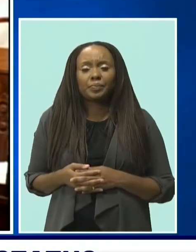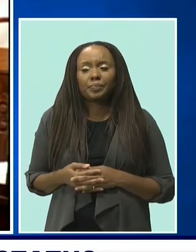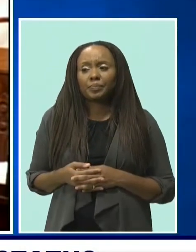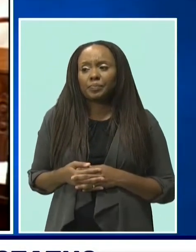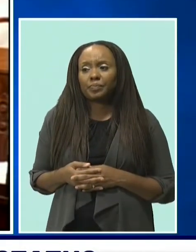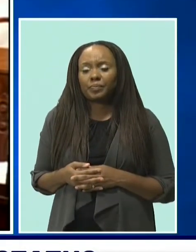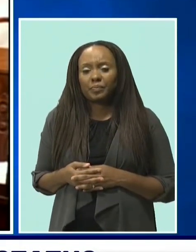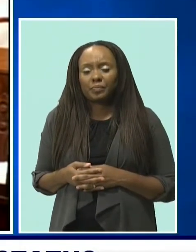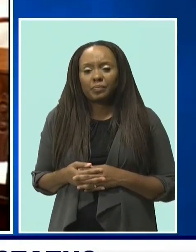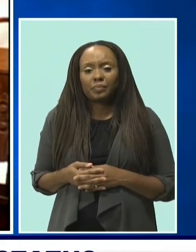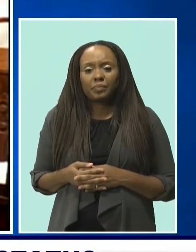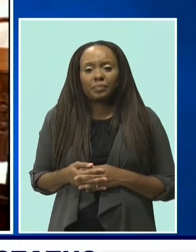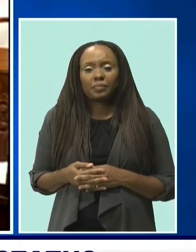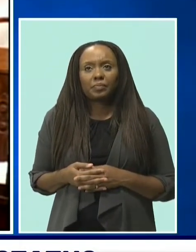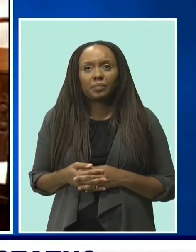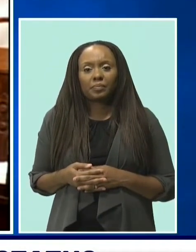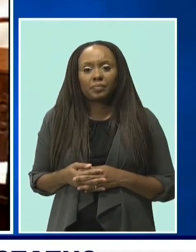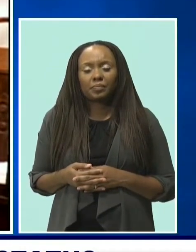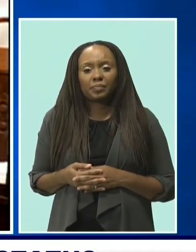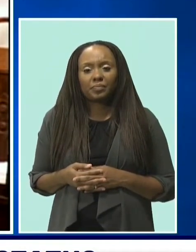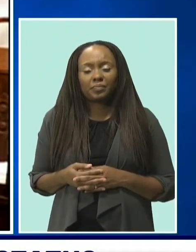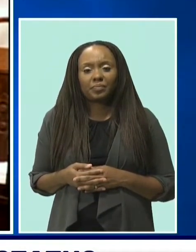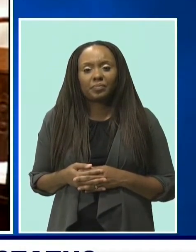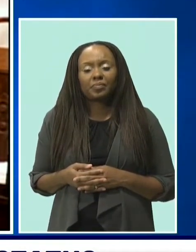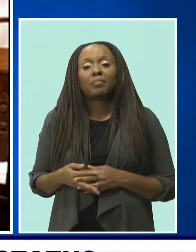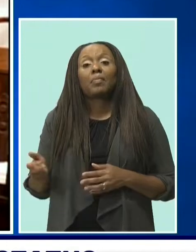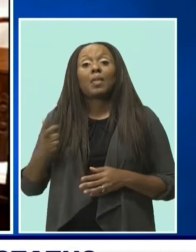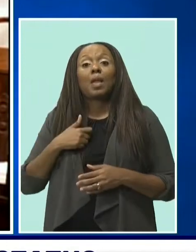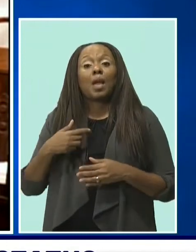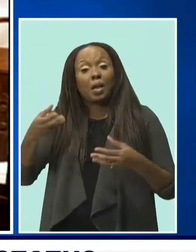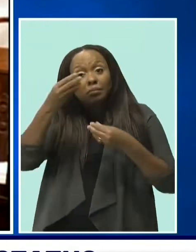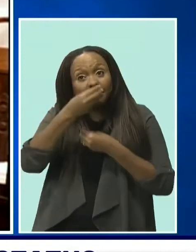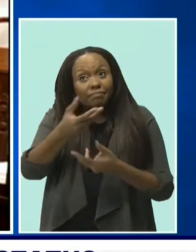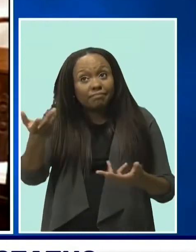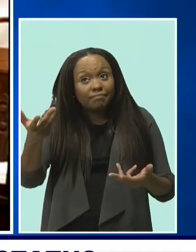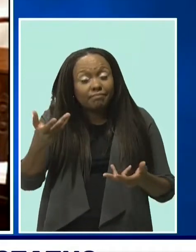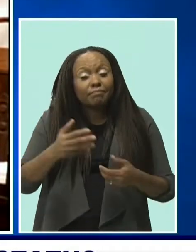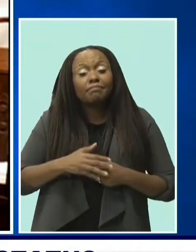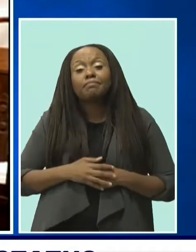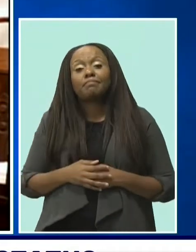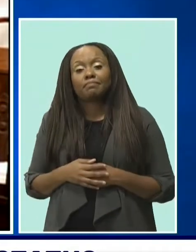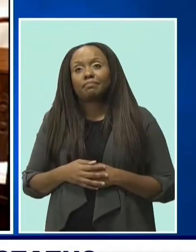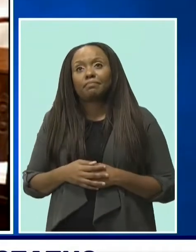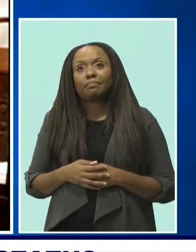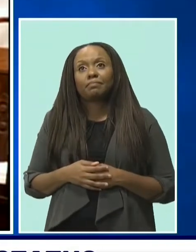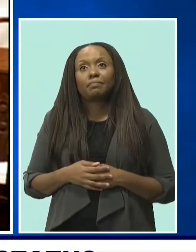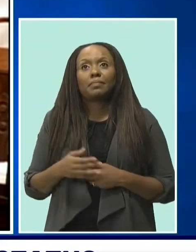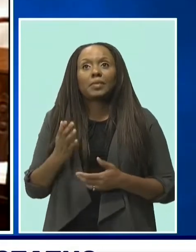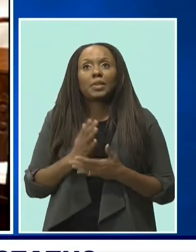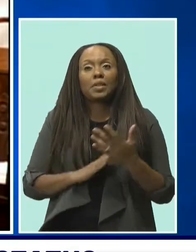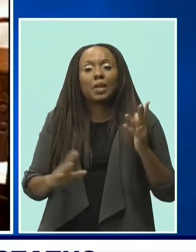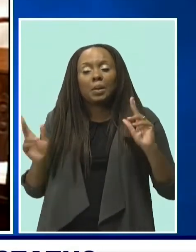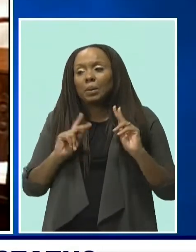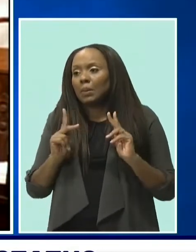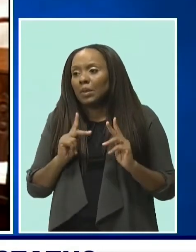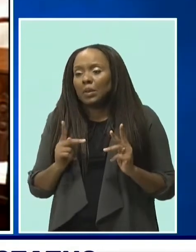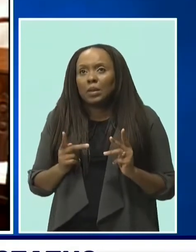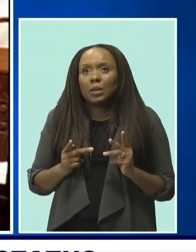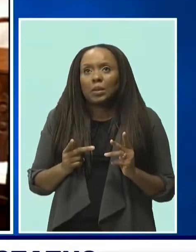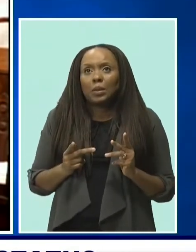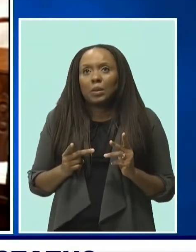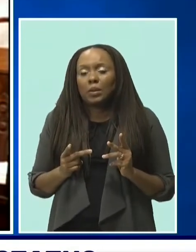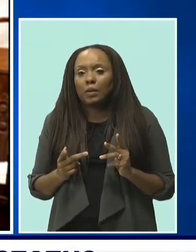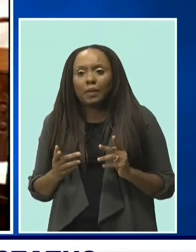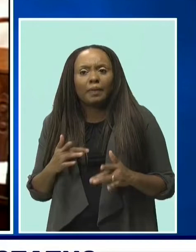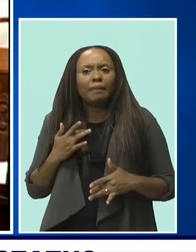Sir, I shared all this to say that as much as people are anticipating a